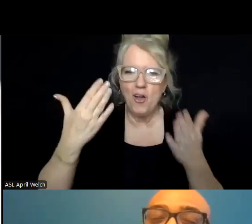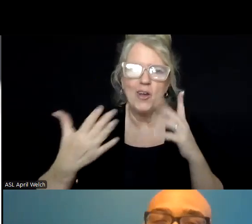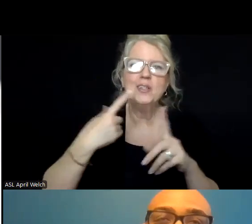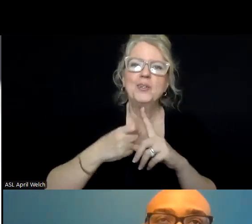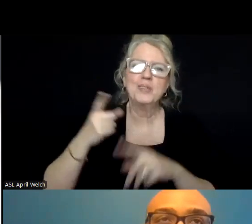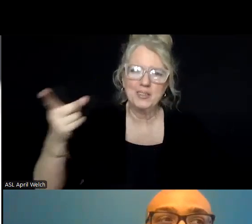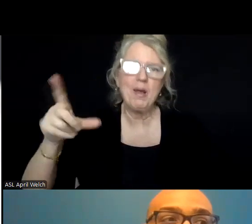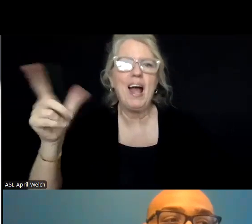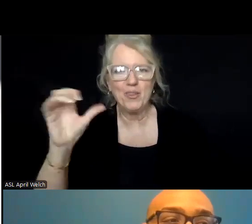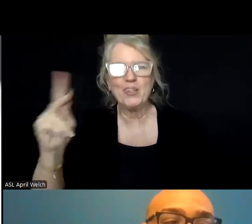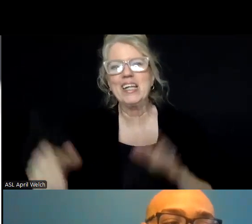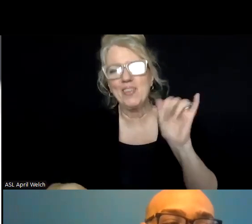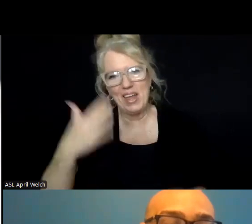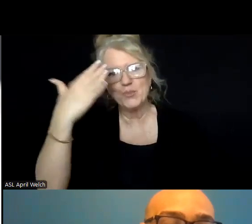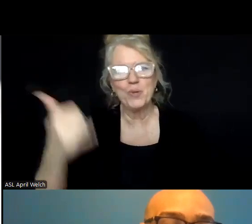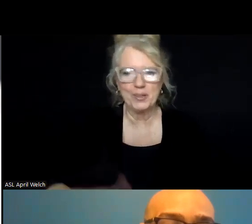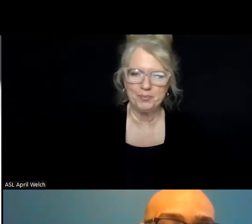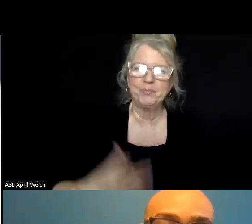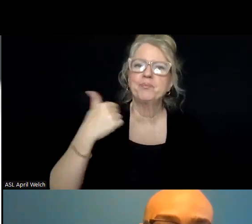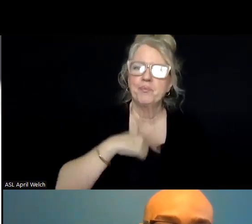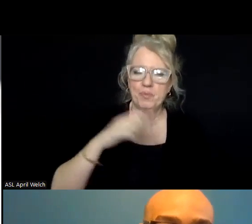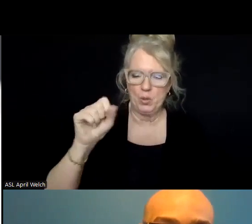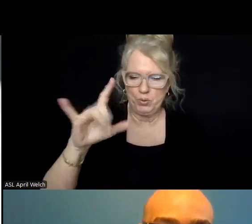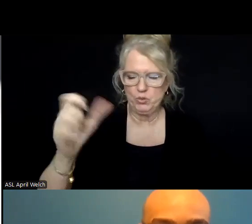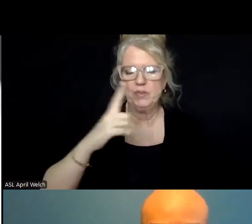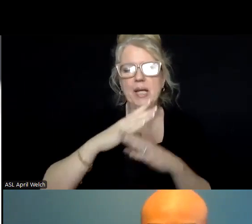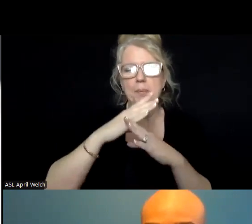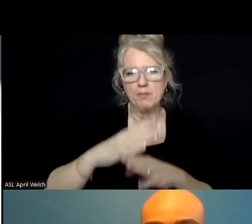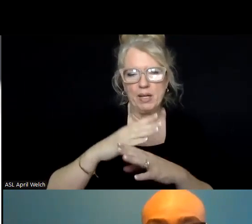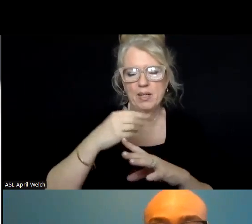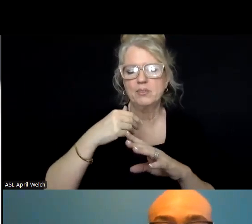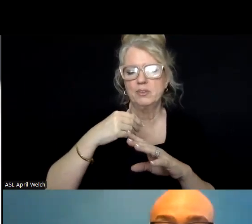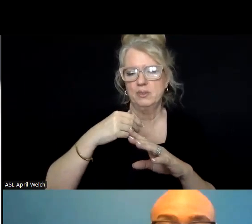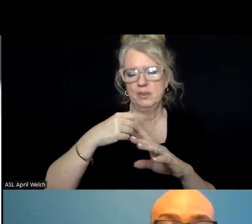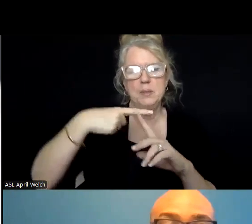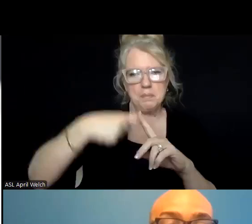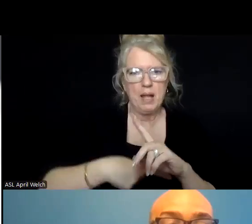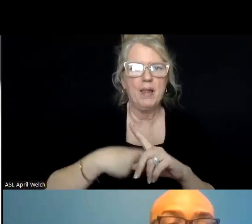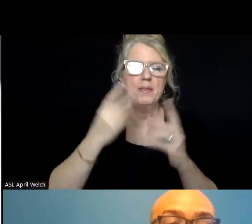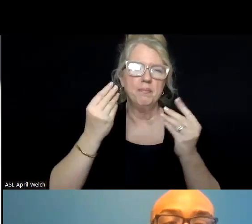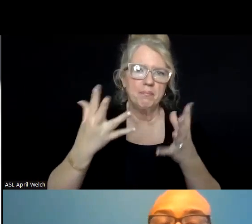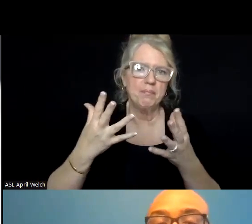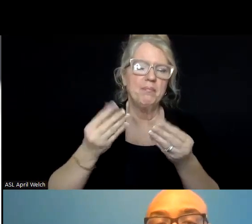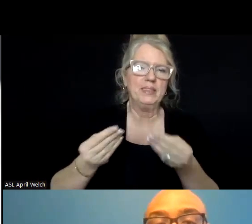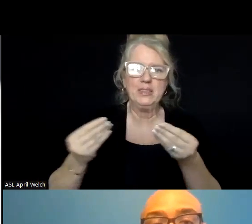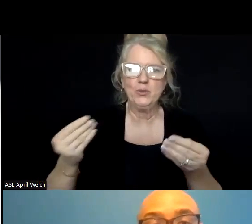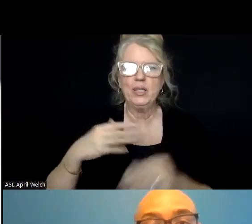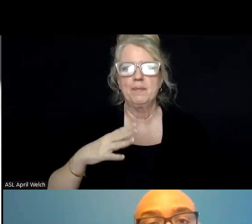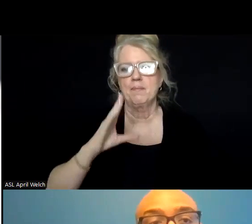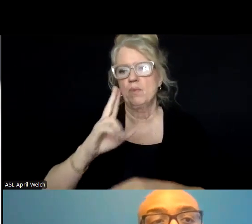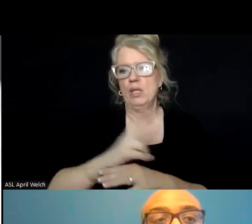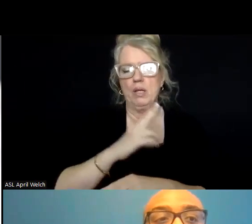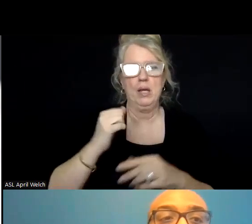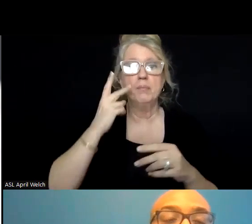Belena's link. That's probably it. But we have a Suicide Prevention Month materials and things that you can use for